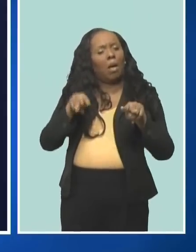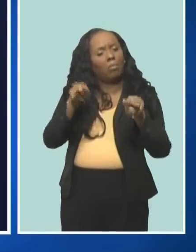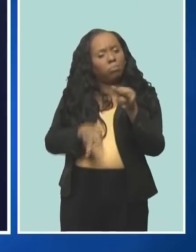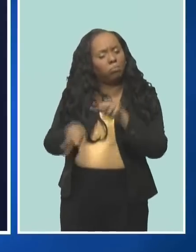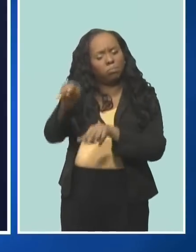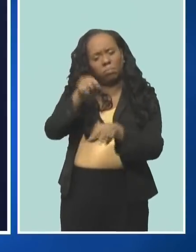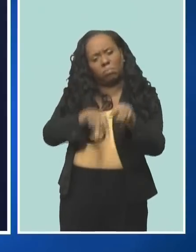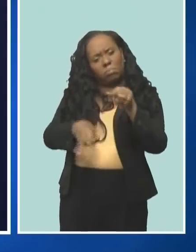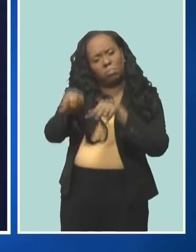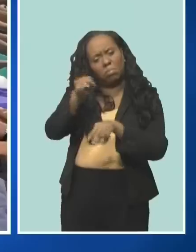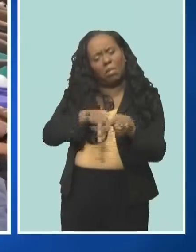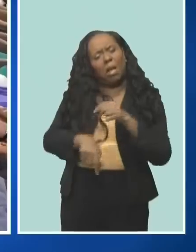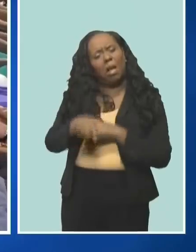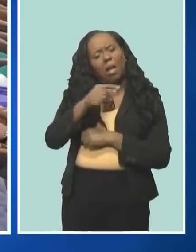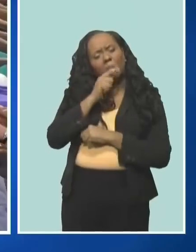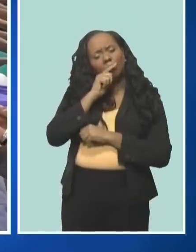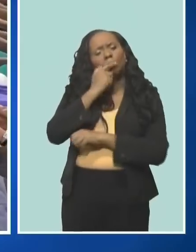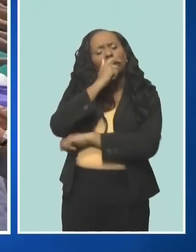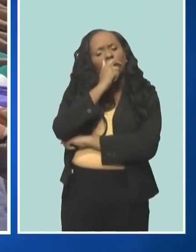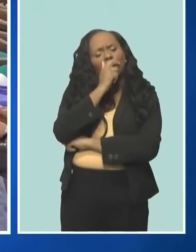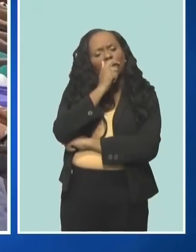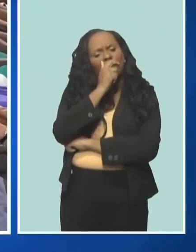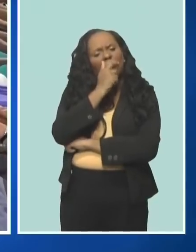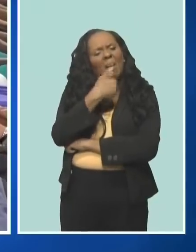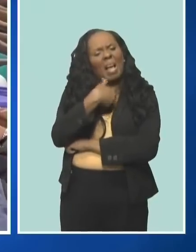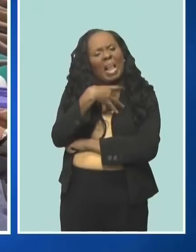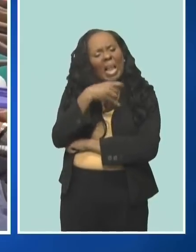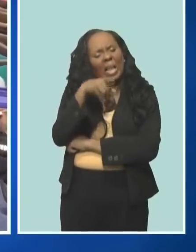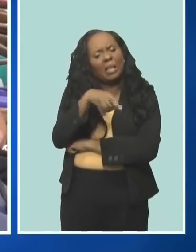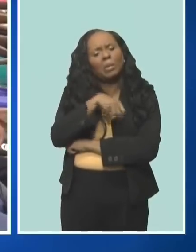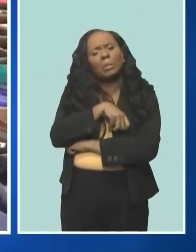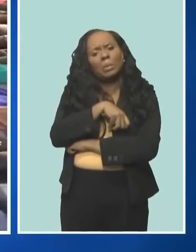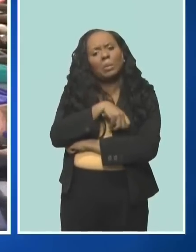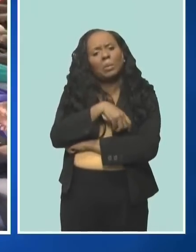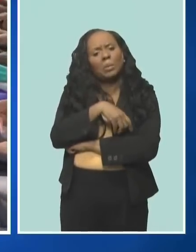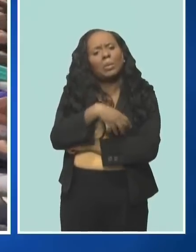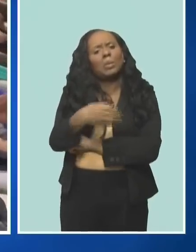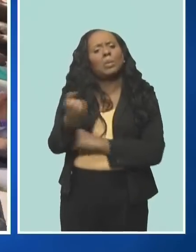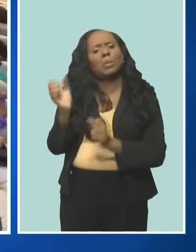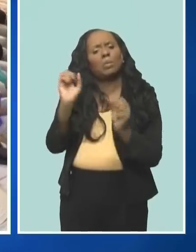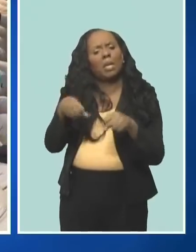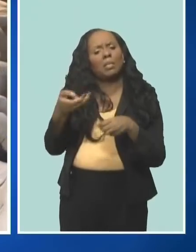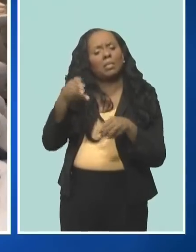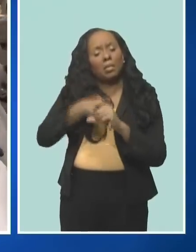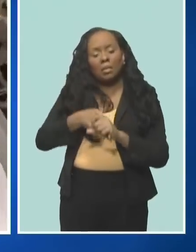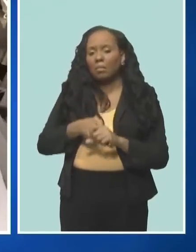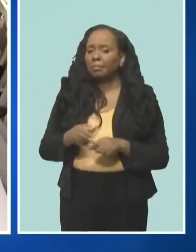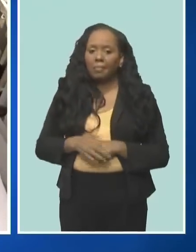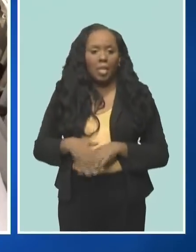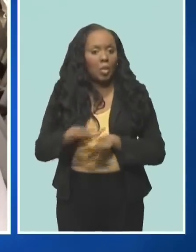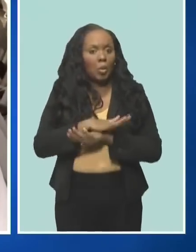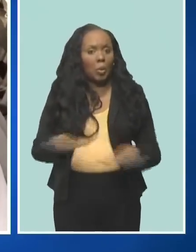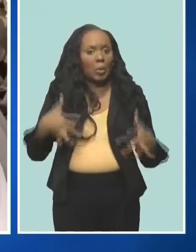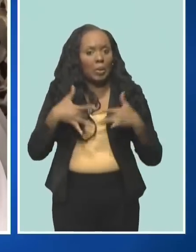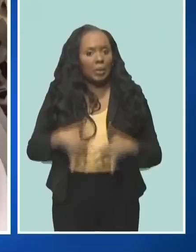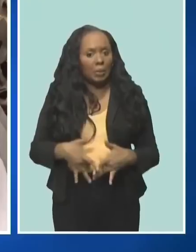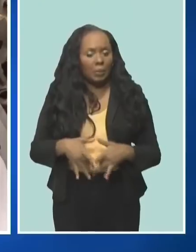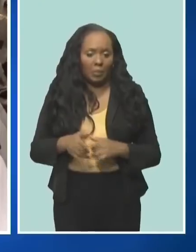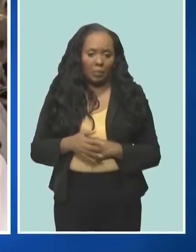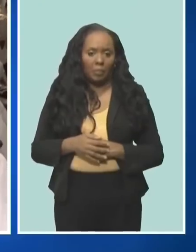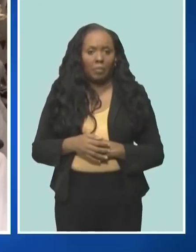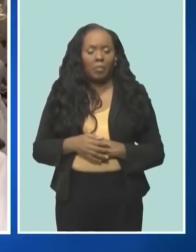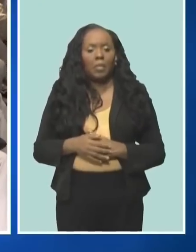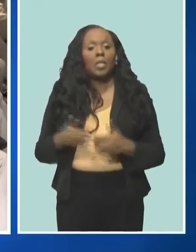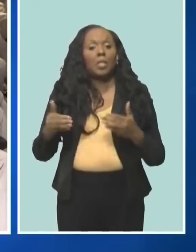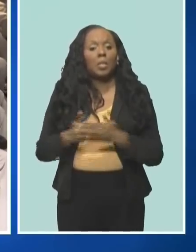you. Please do not disappoint them. The deputy principal is encouraging the new students